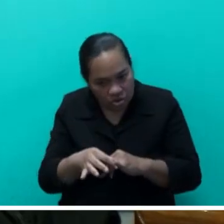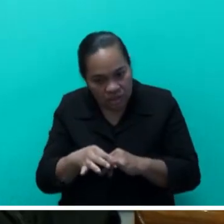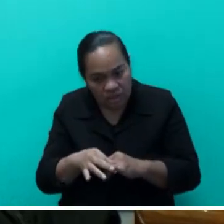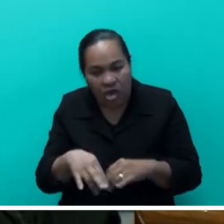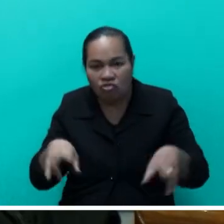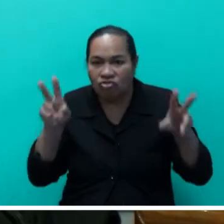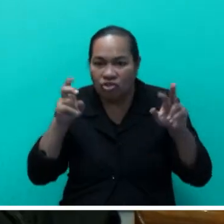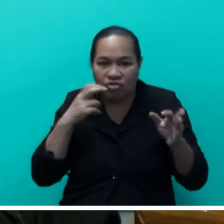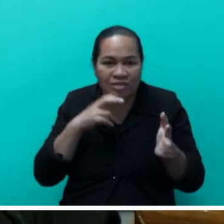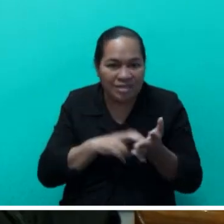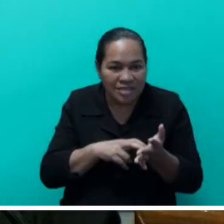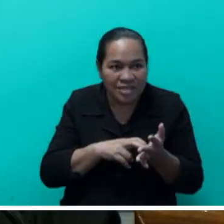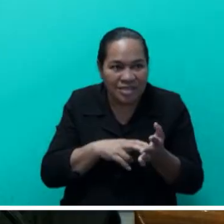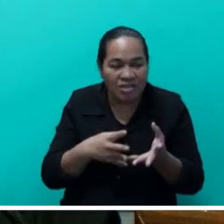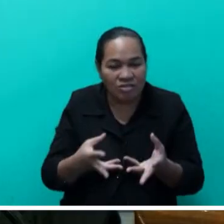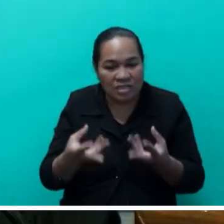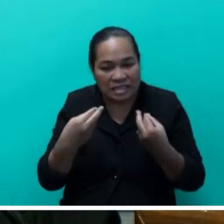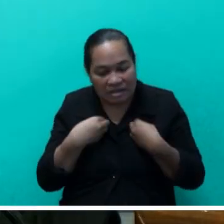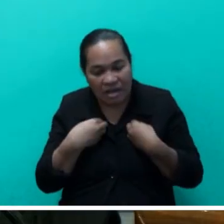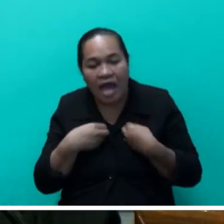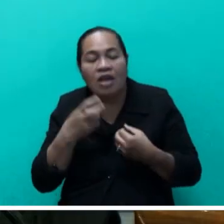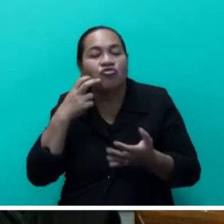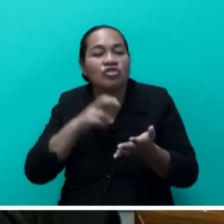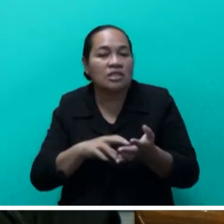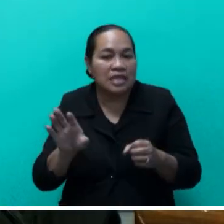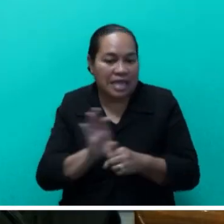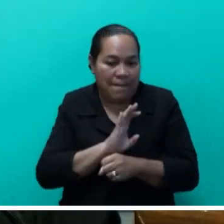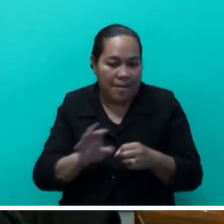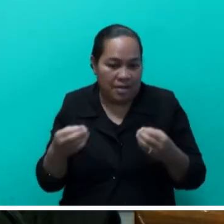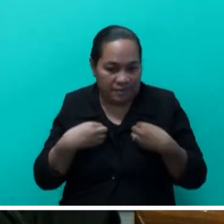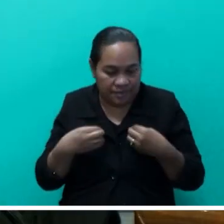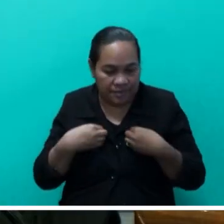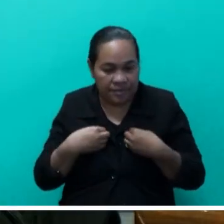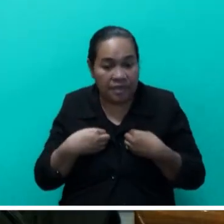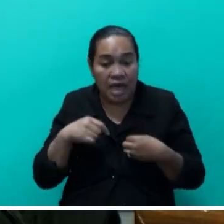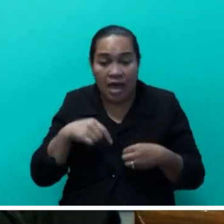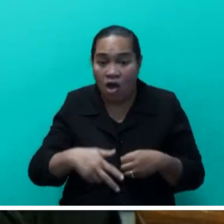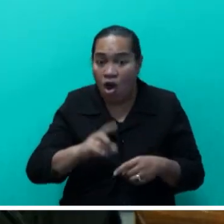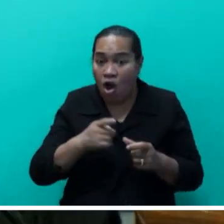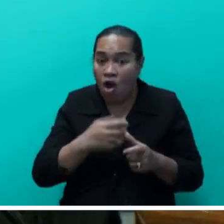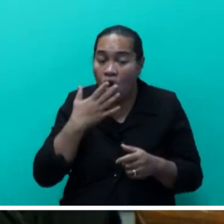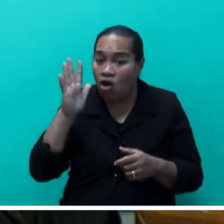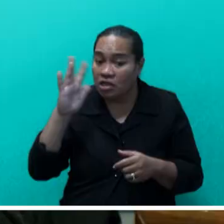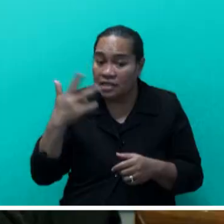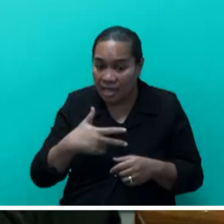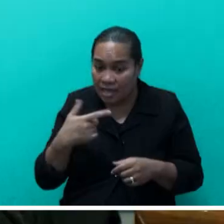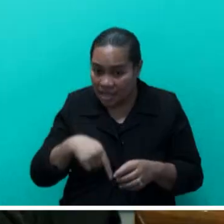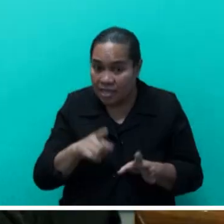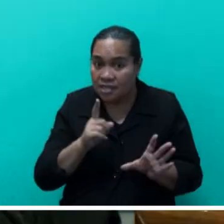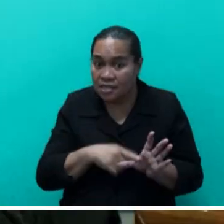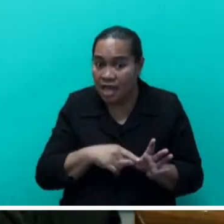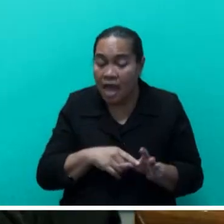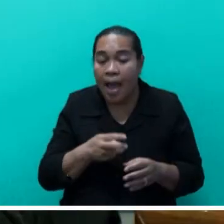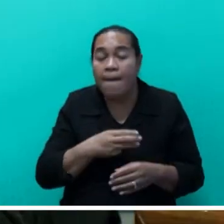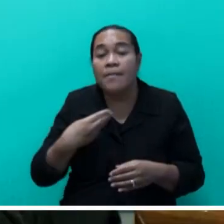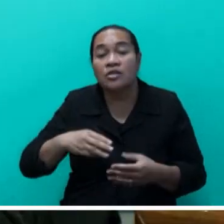titles, official receiver, and register of companies. From August 13 to 18 this year, the Ministry of Education,